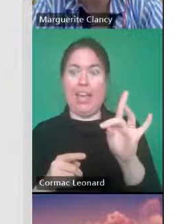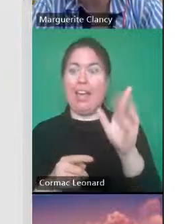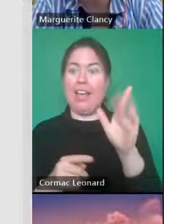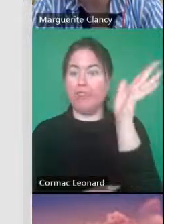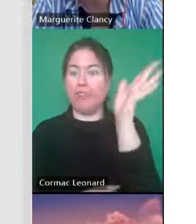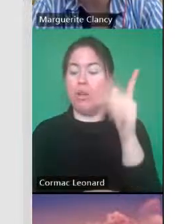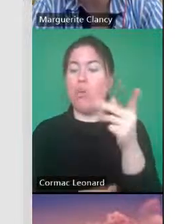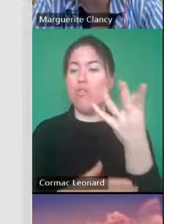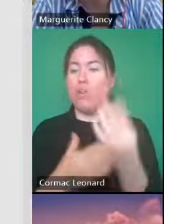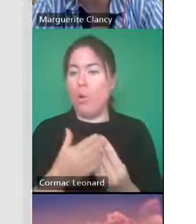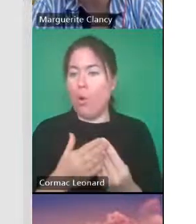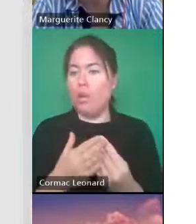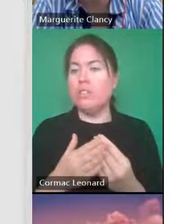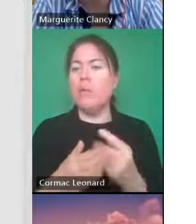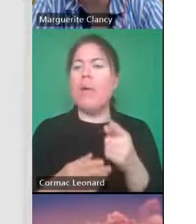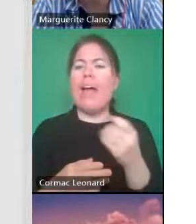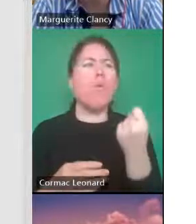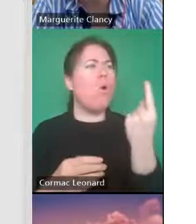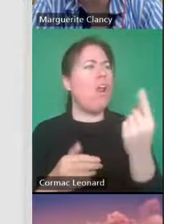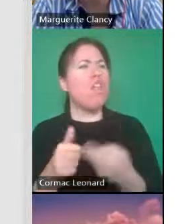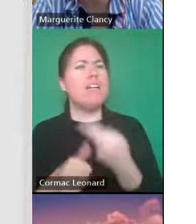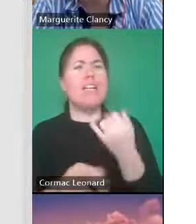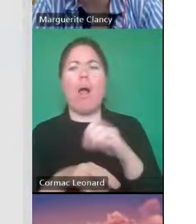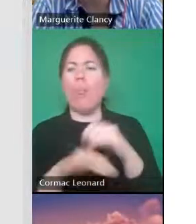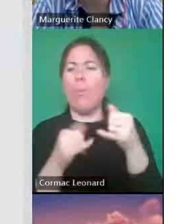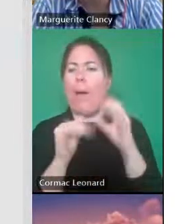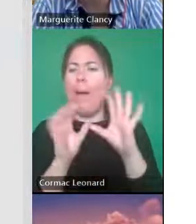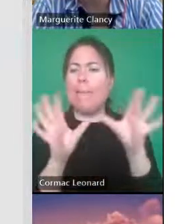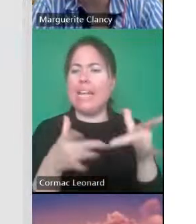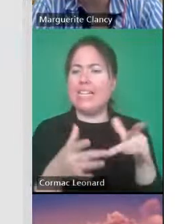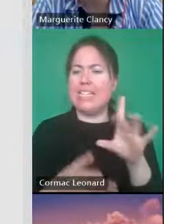a recorded one up on our website,